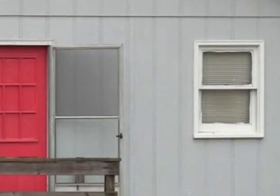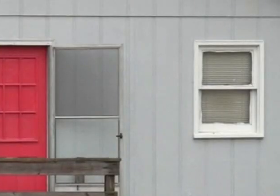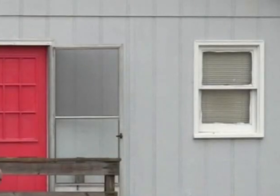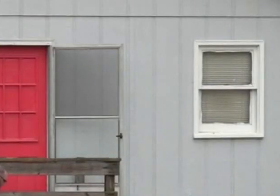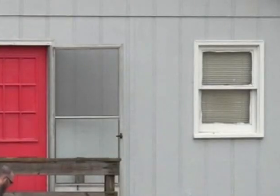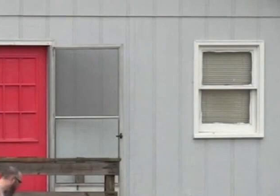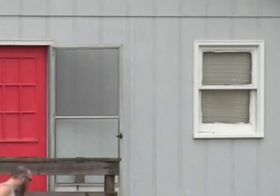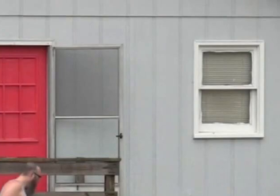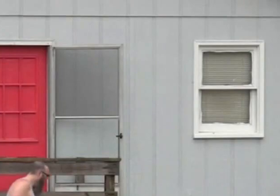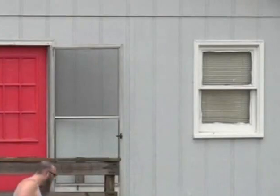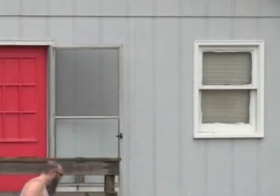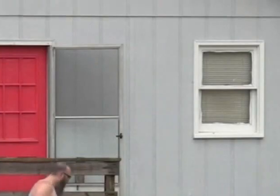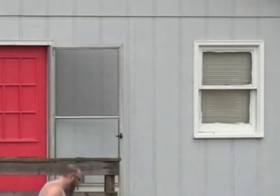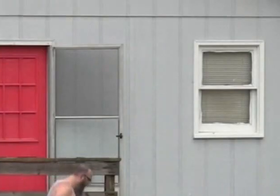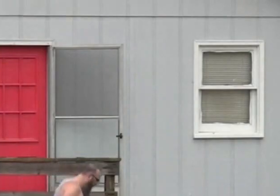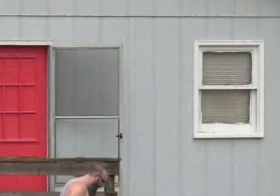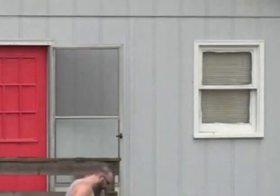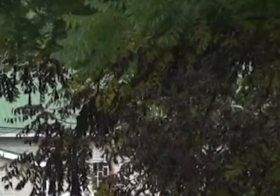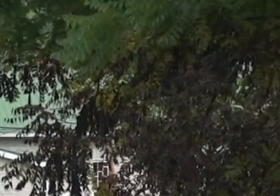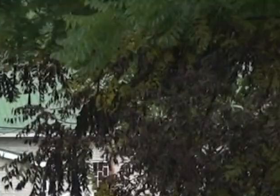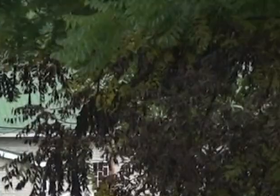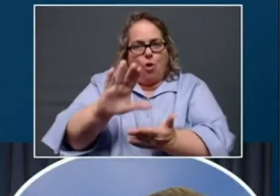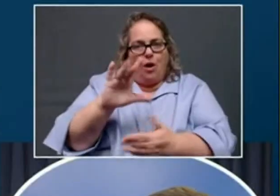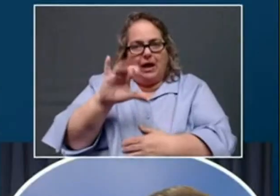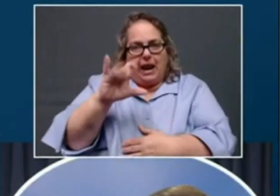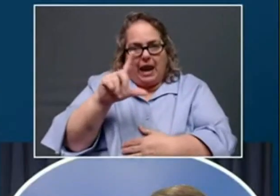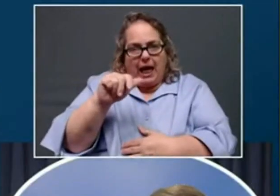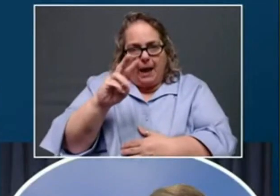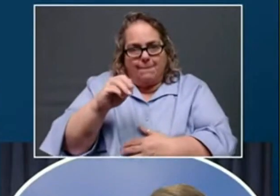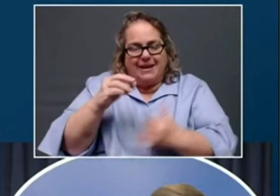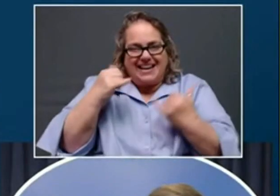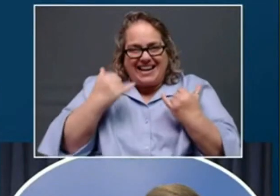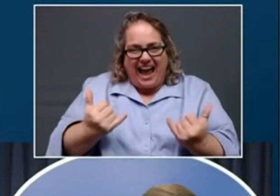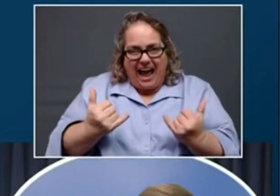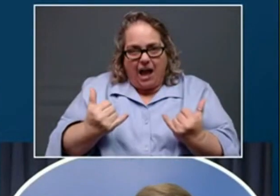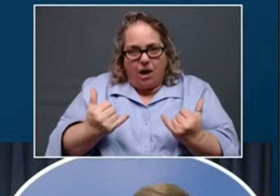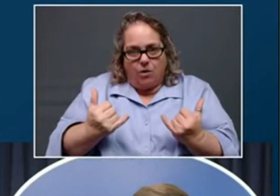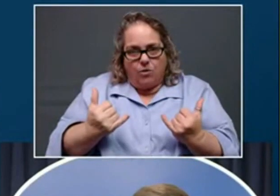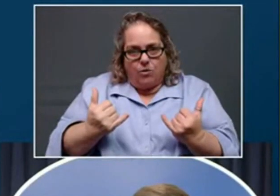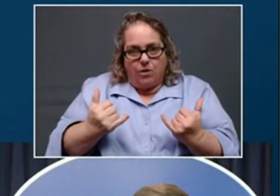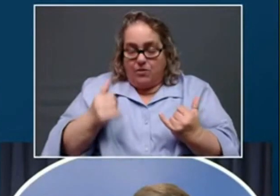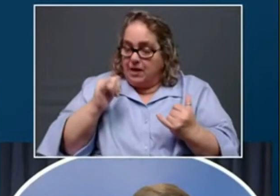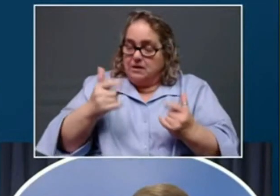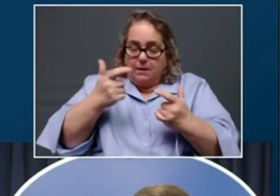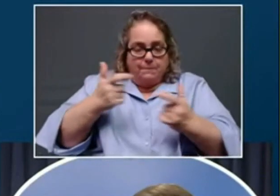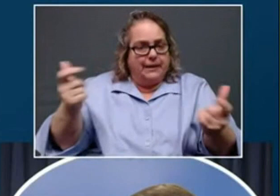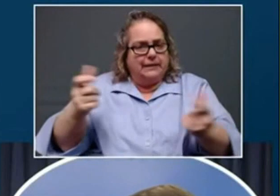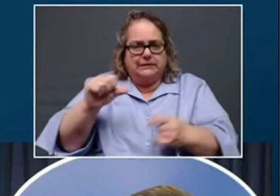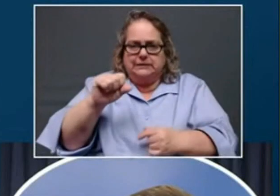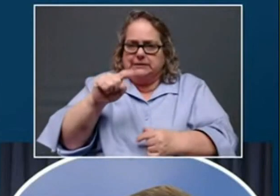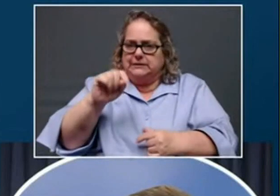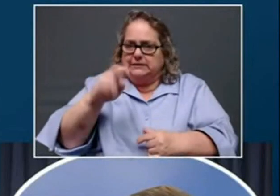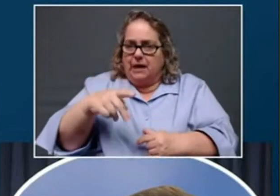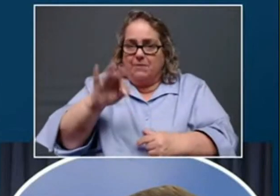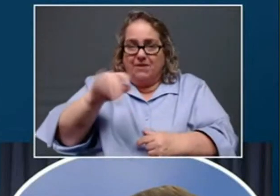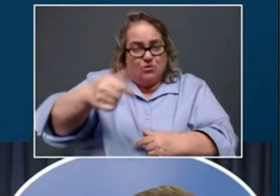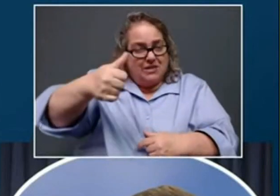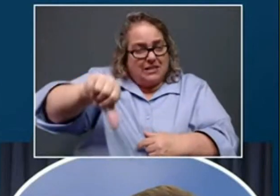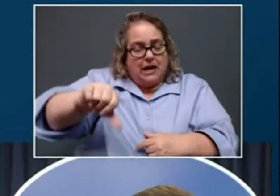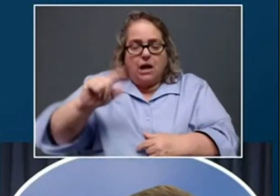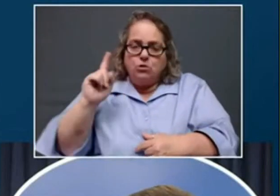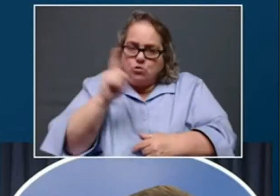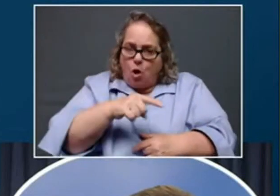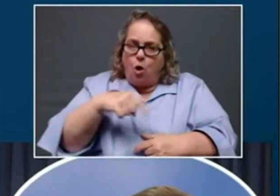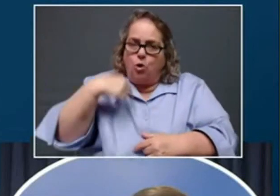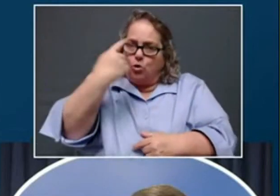who they need to get help. This is a big step. Where people know where they can go, where